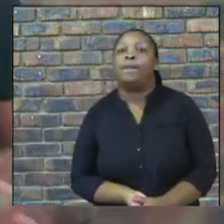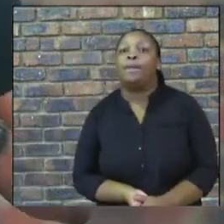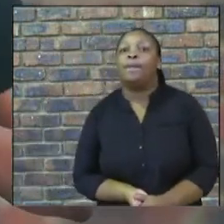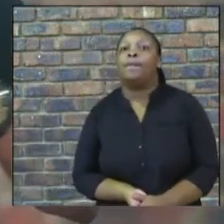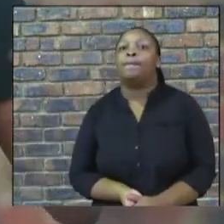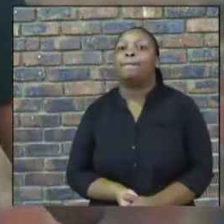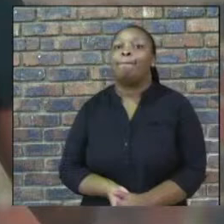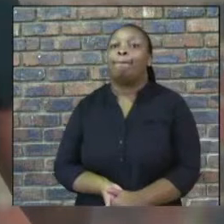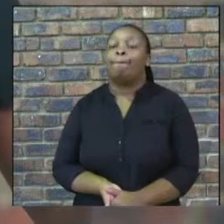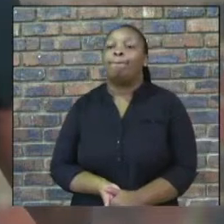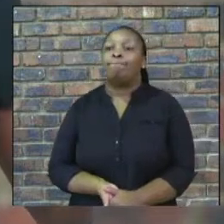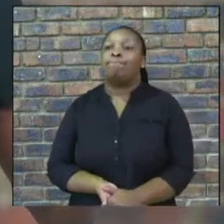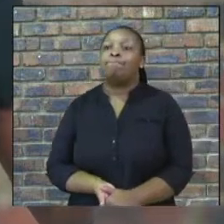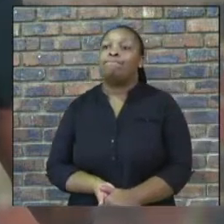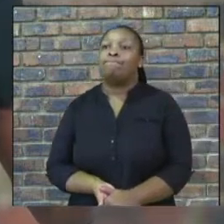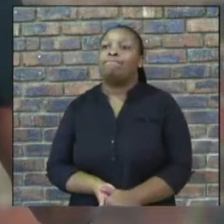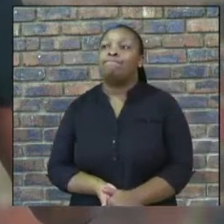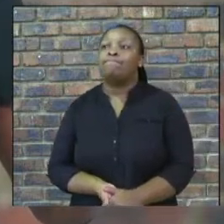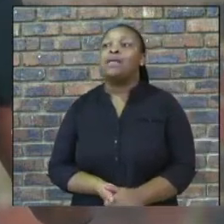You agreeable?